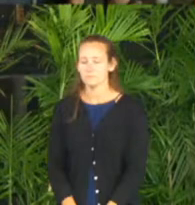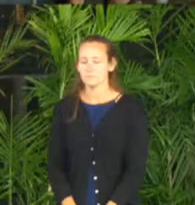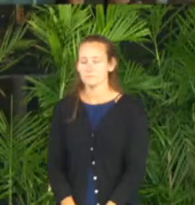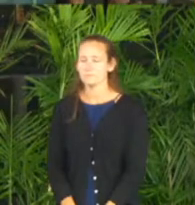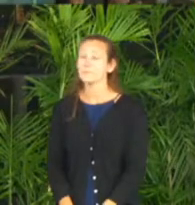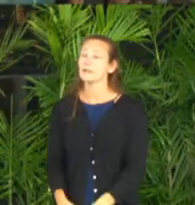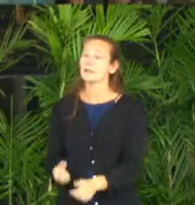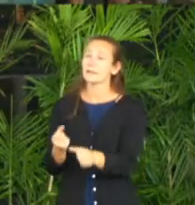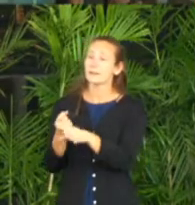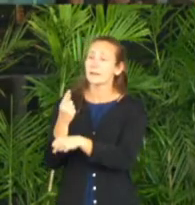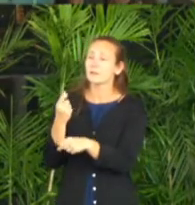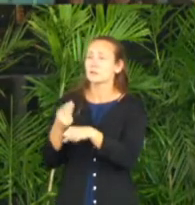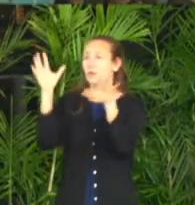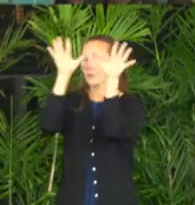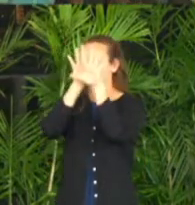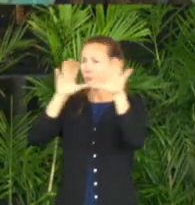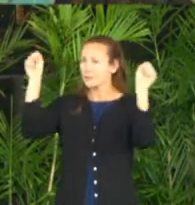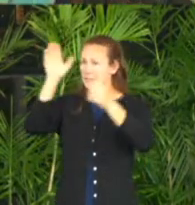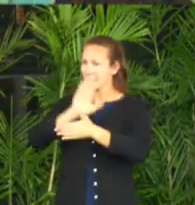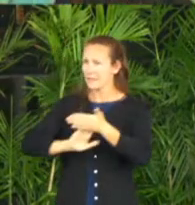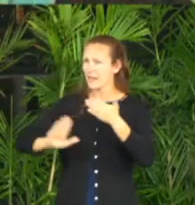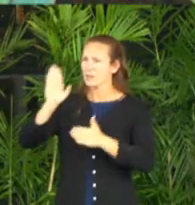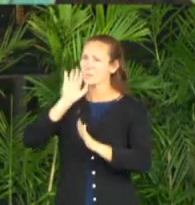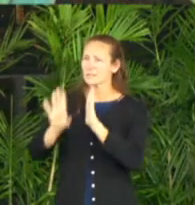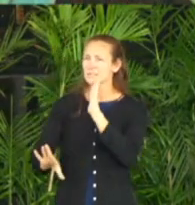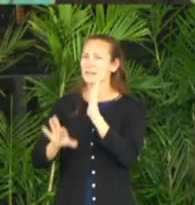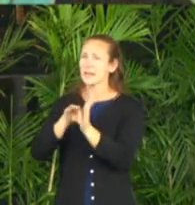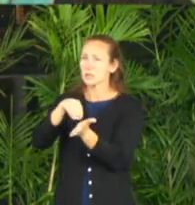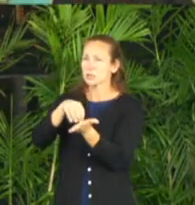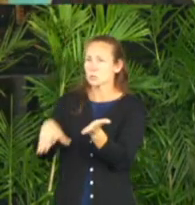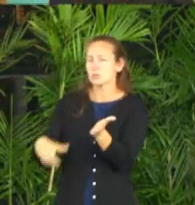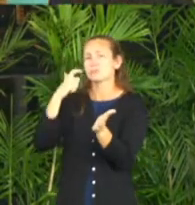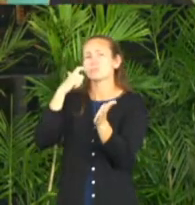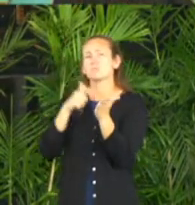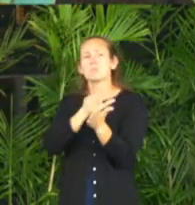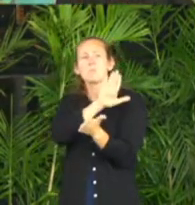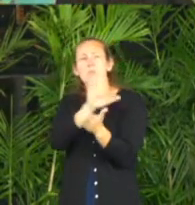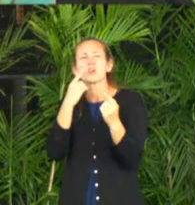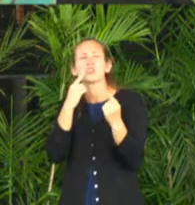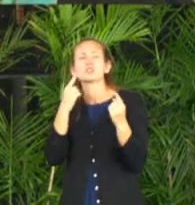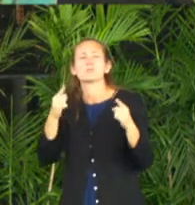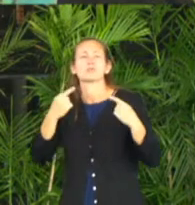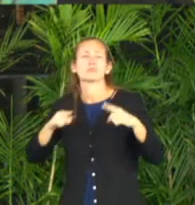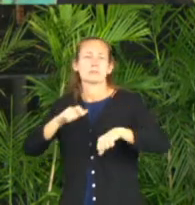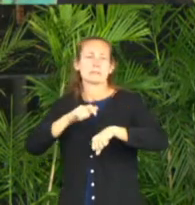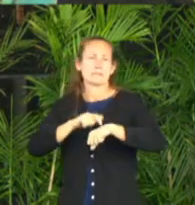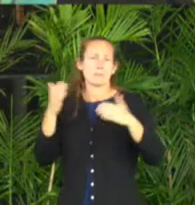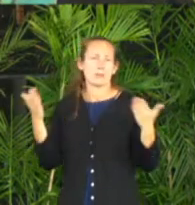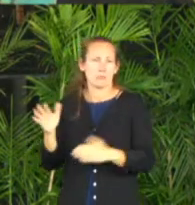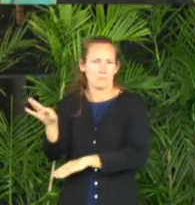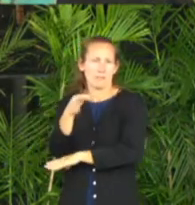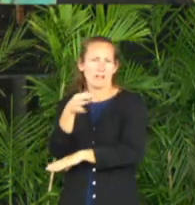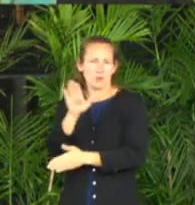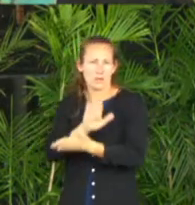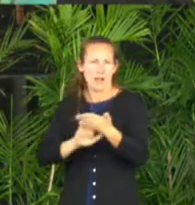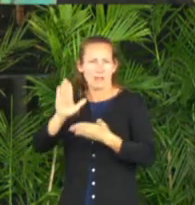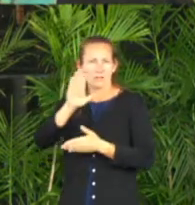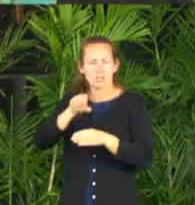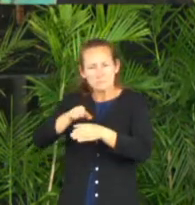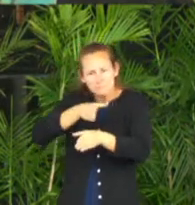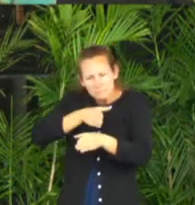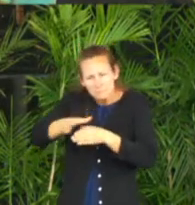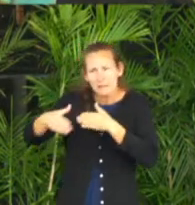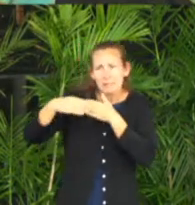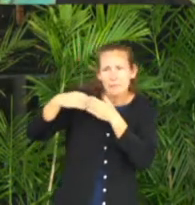Each year, the president of the college selects students in recognition of their achievement during their time at Flagler College in areas of leadership